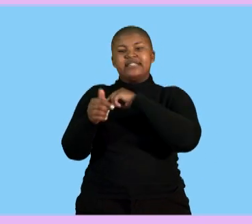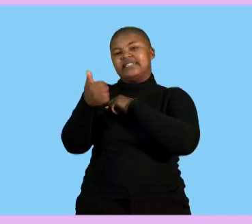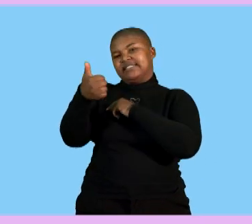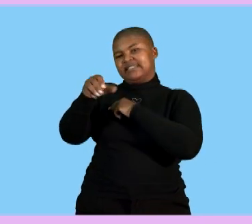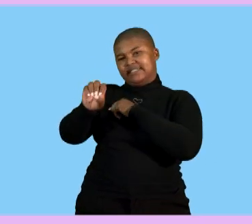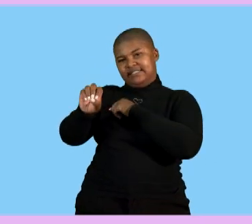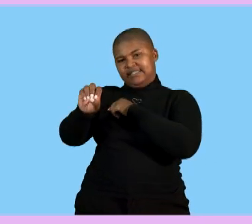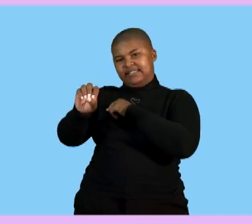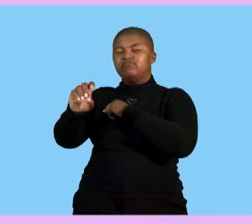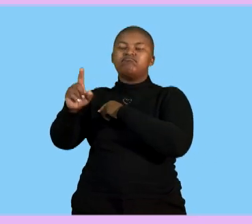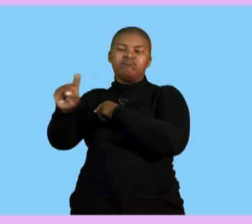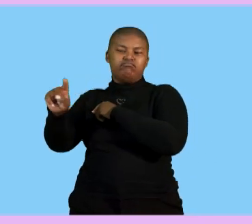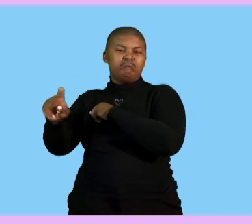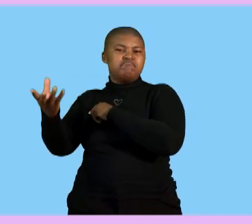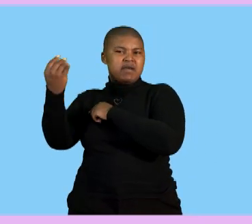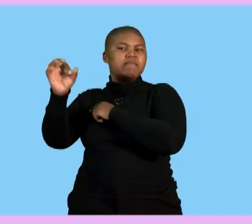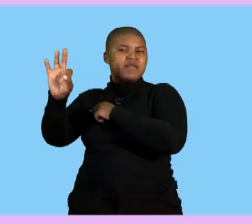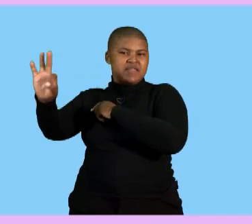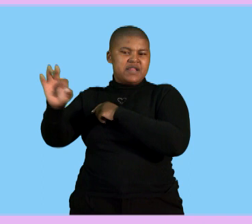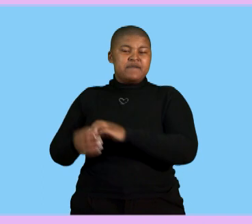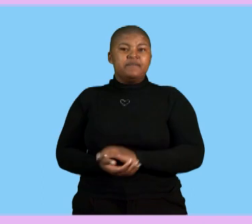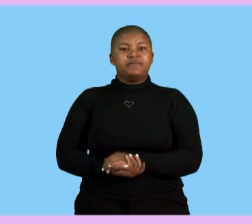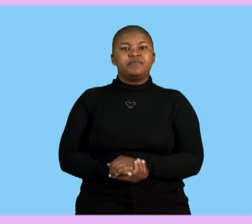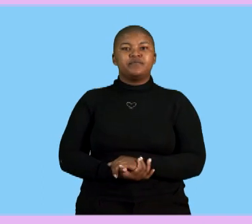60 is 3.